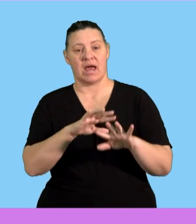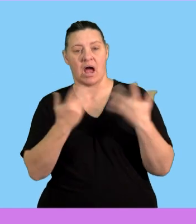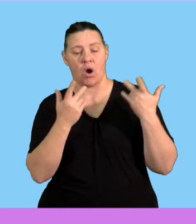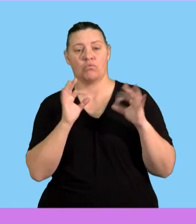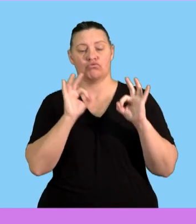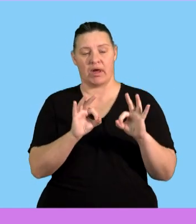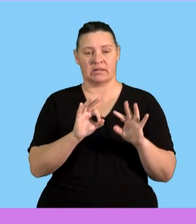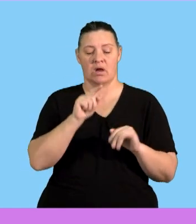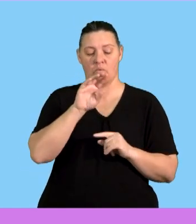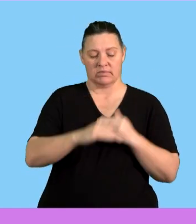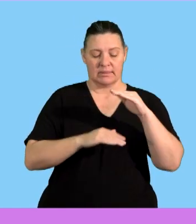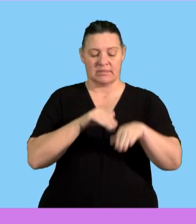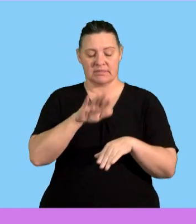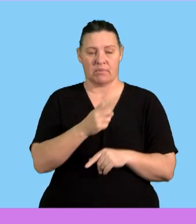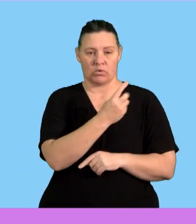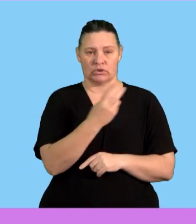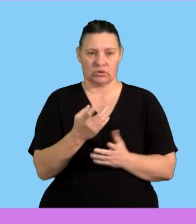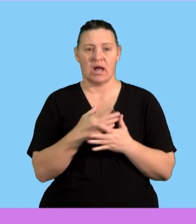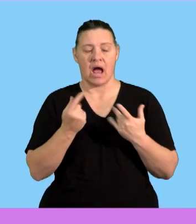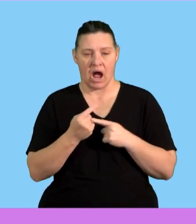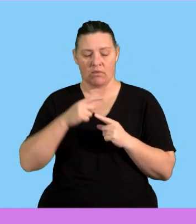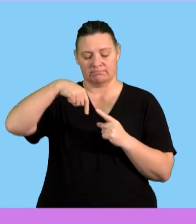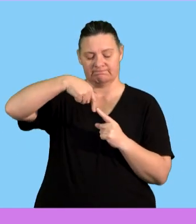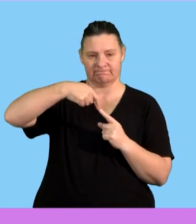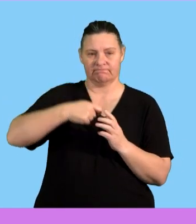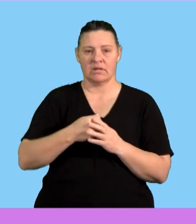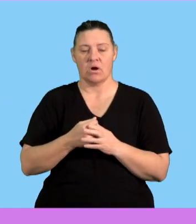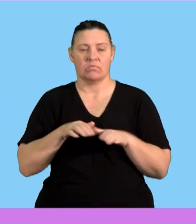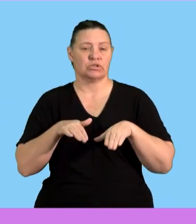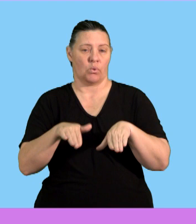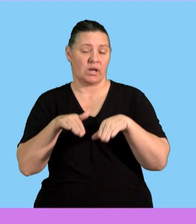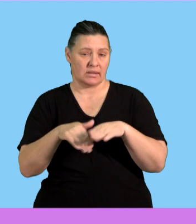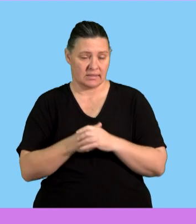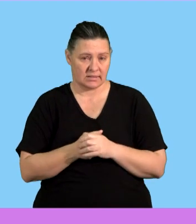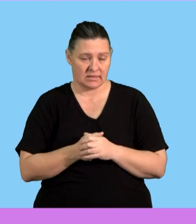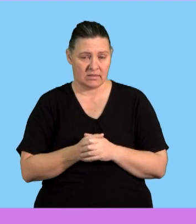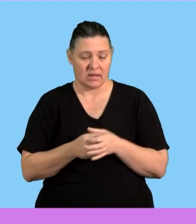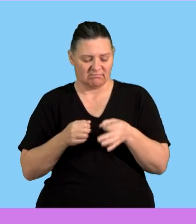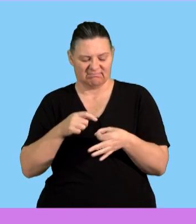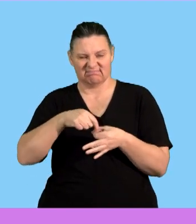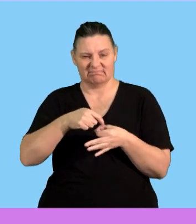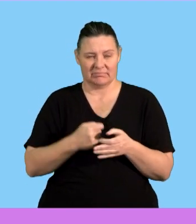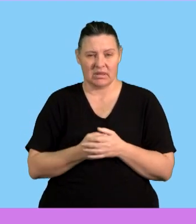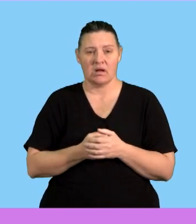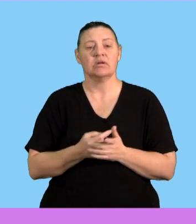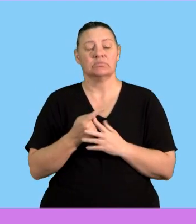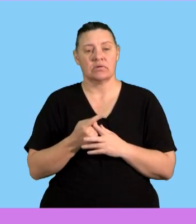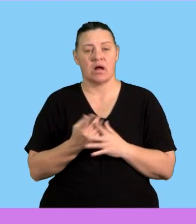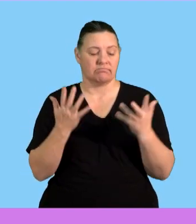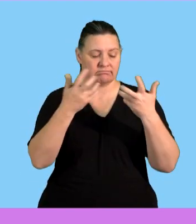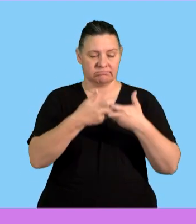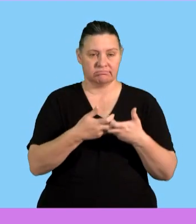instructions in the correct order on how to wind a bobbin of a sewing machine. Then write down only